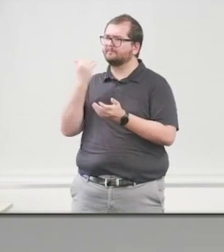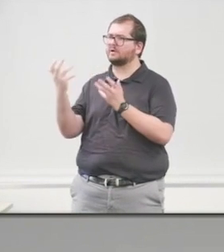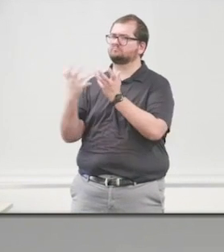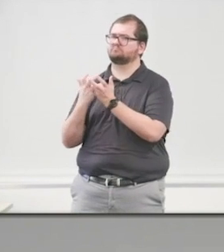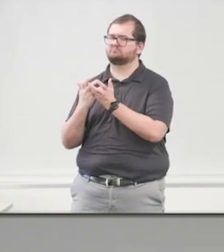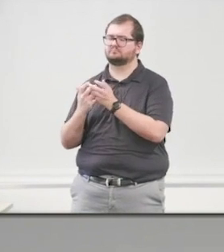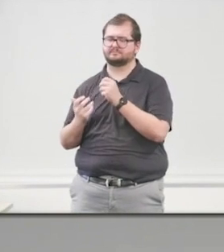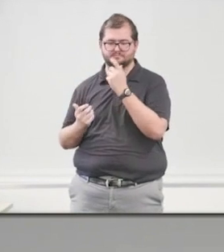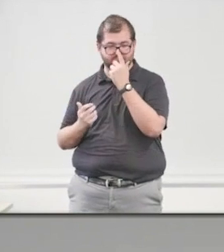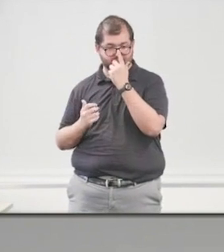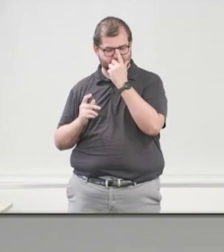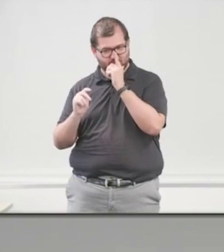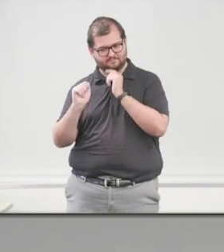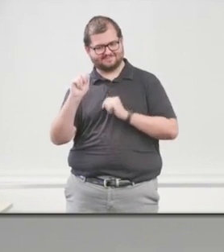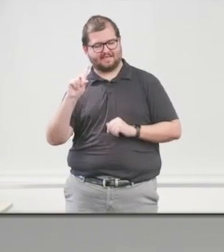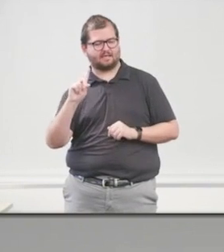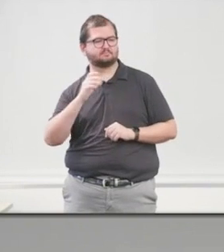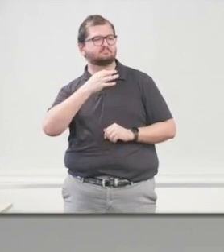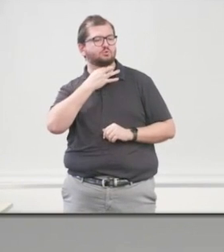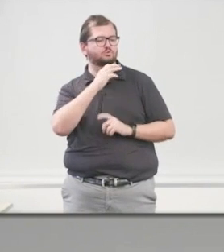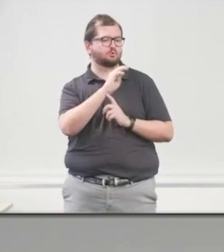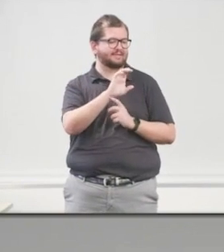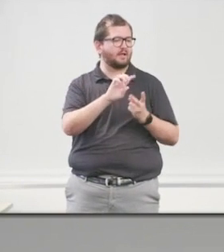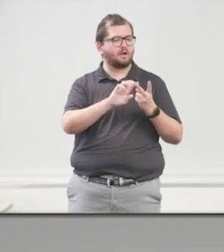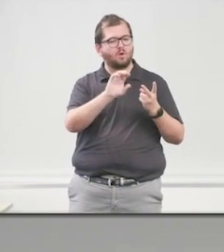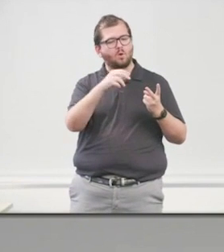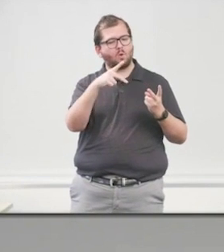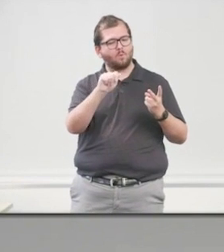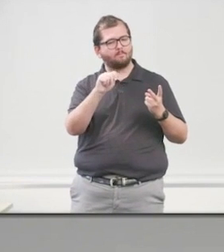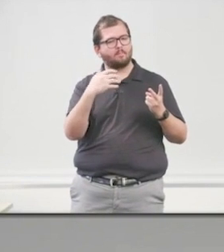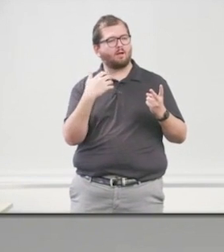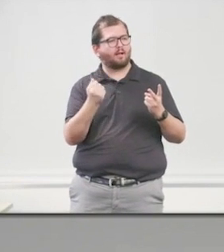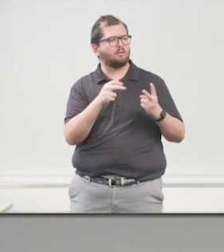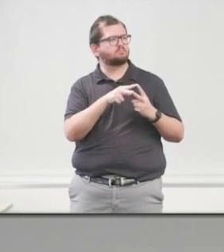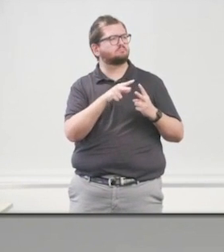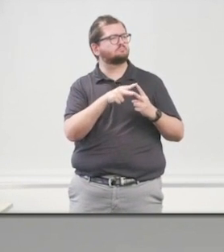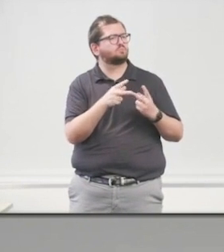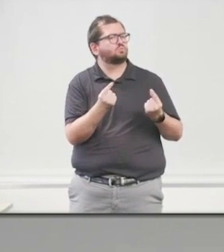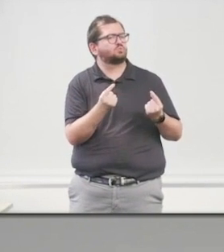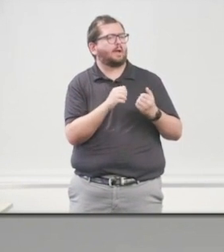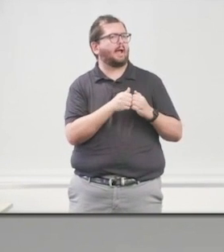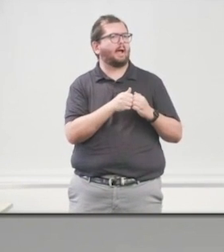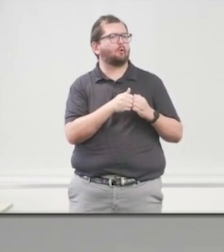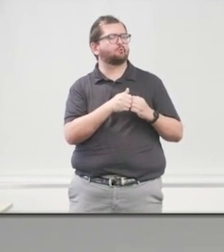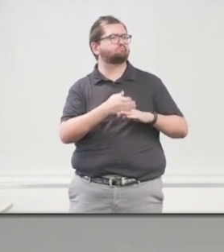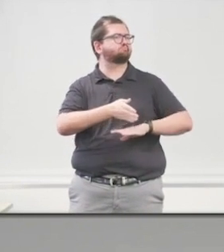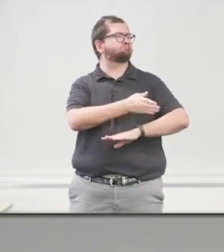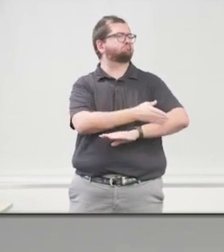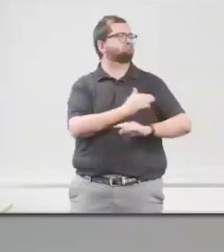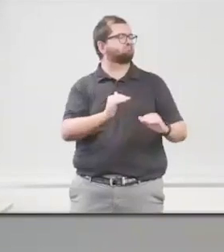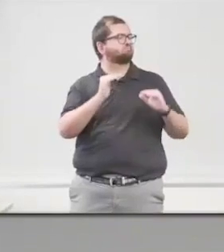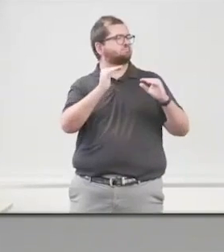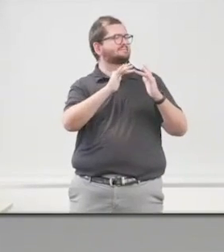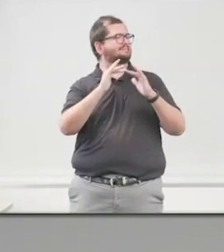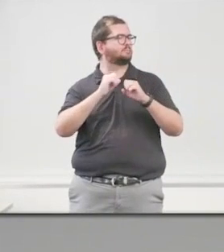can Mercy Care and organizations like Copa Health do to ensure cybersecurity? I know we talked a little bit about insurance.